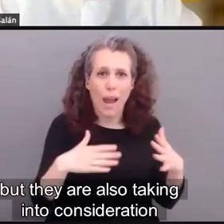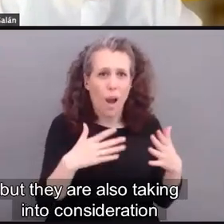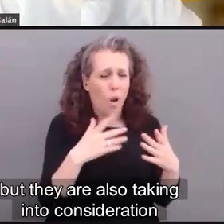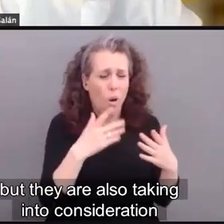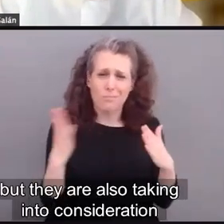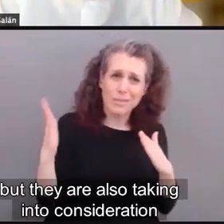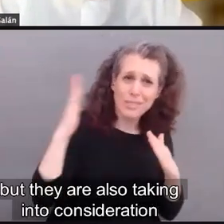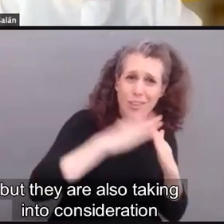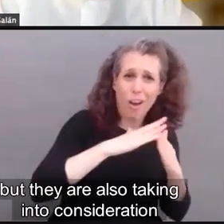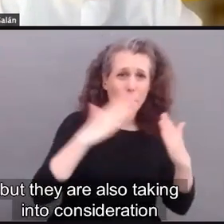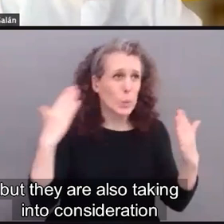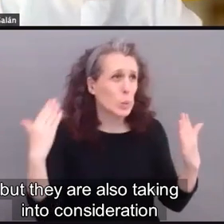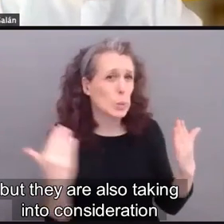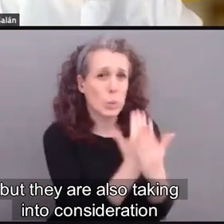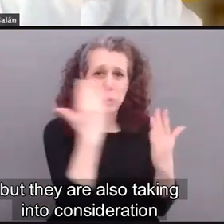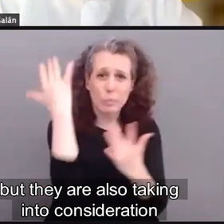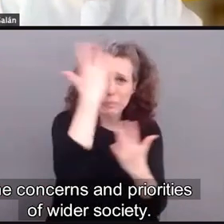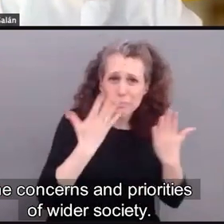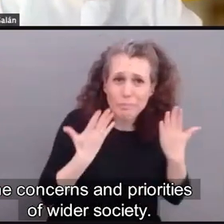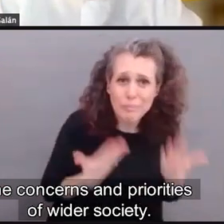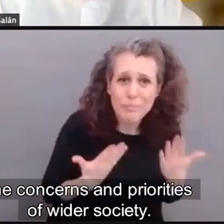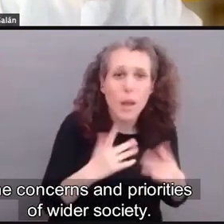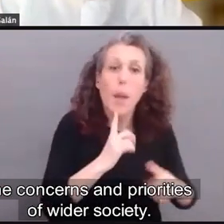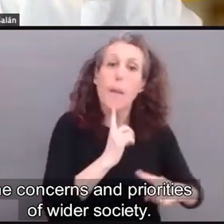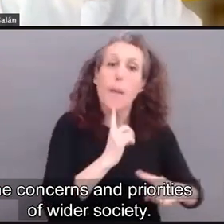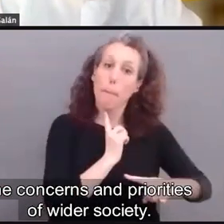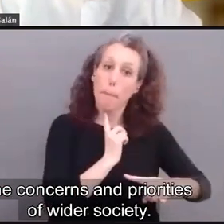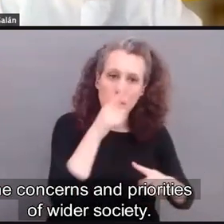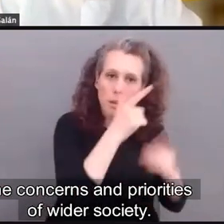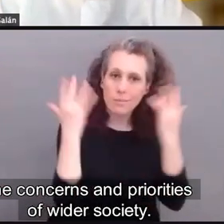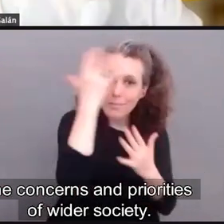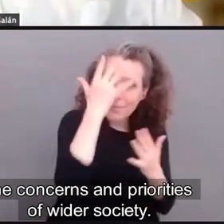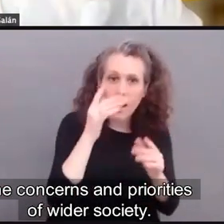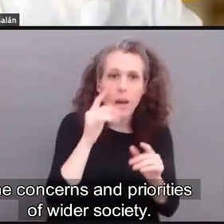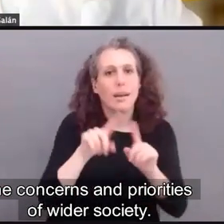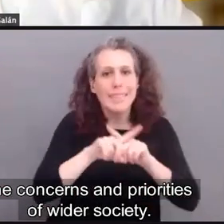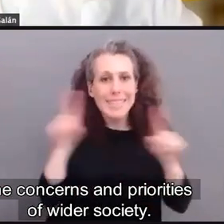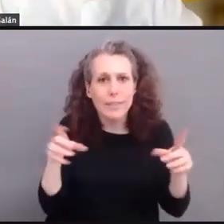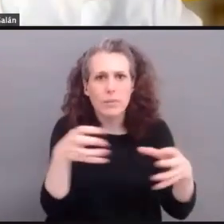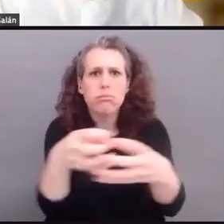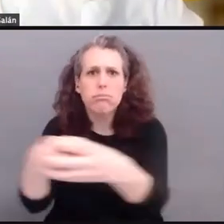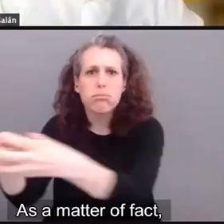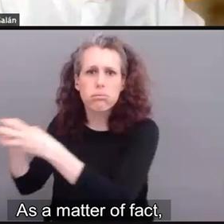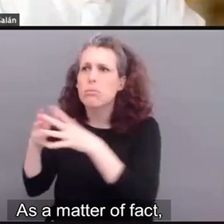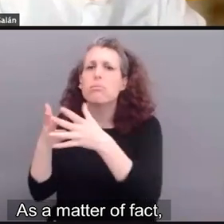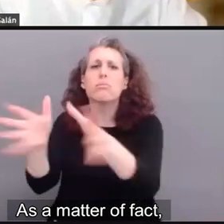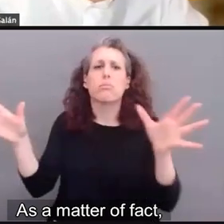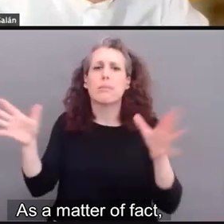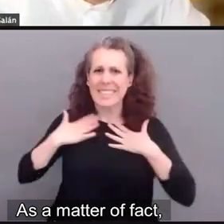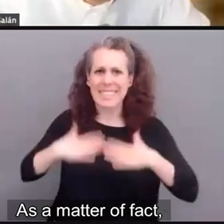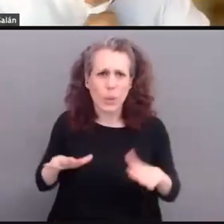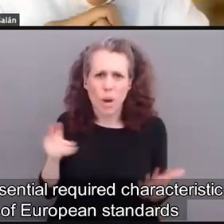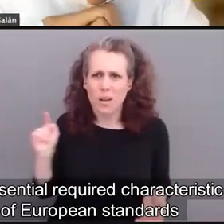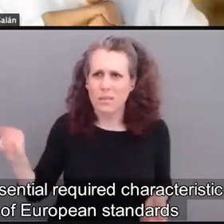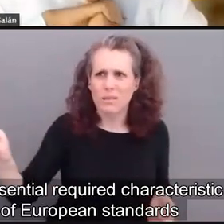but they are also take into consideration the concerns and priorities of wider society. As a matter